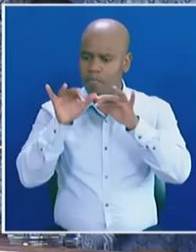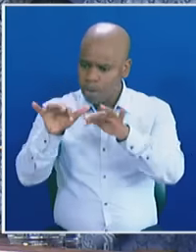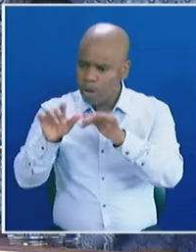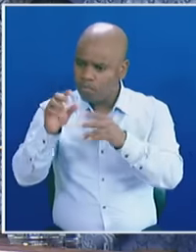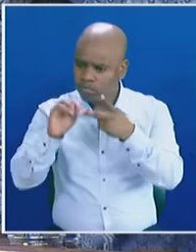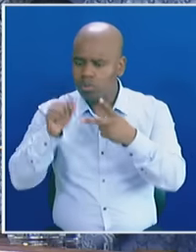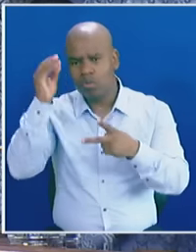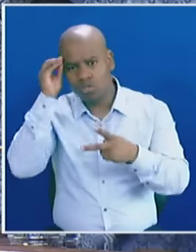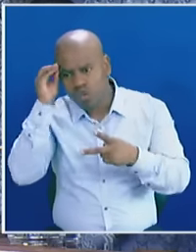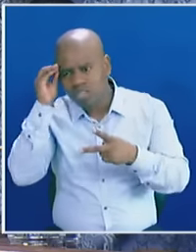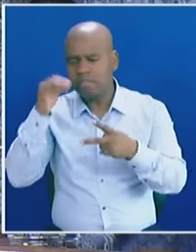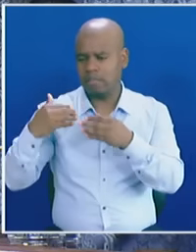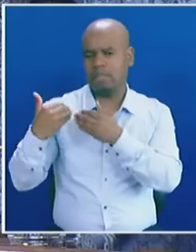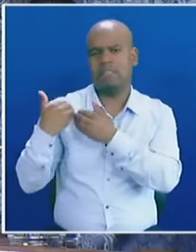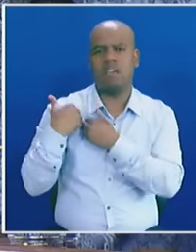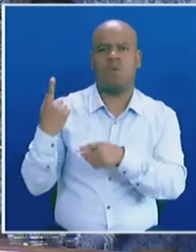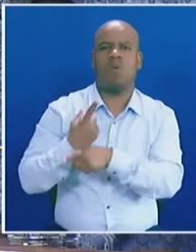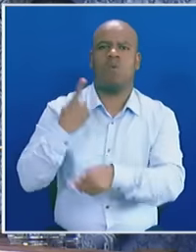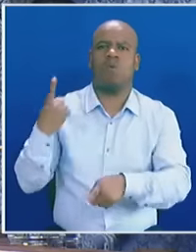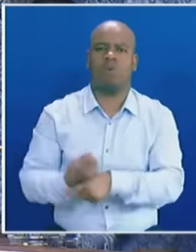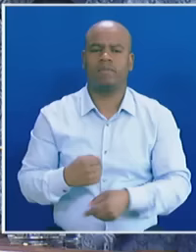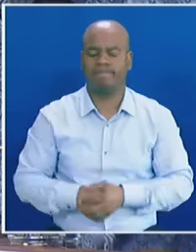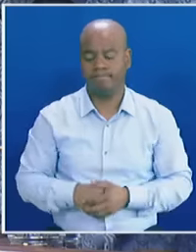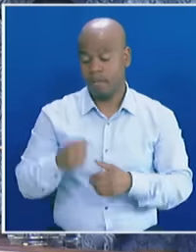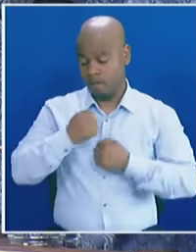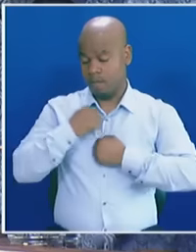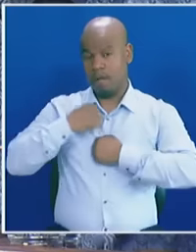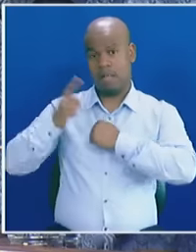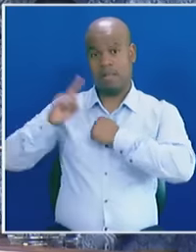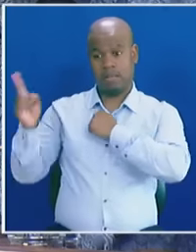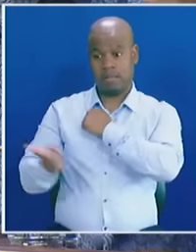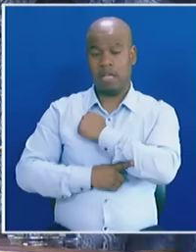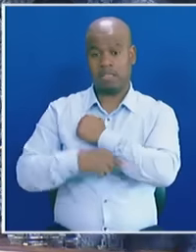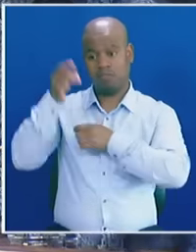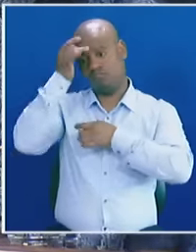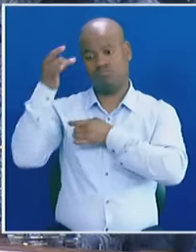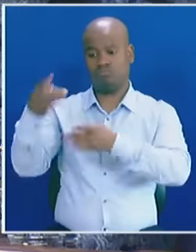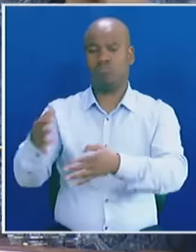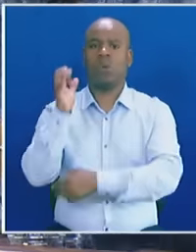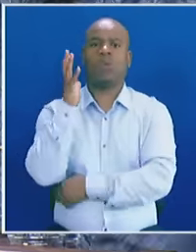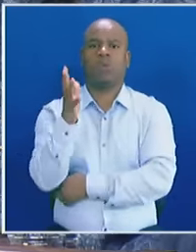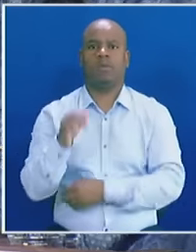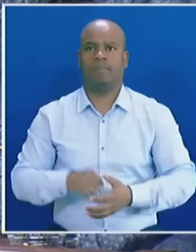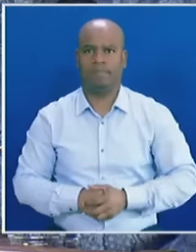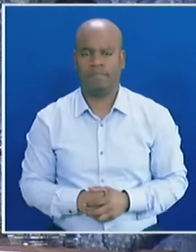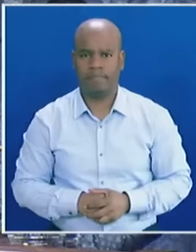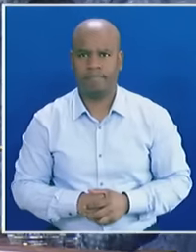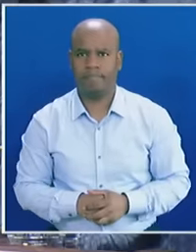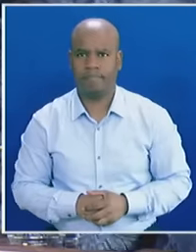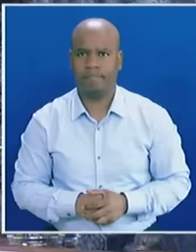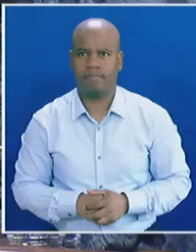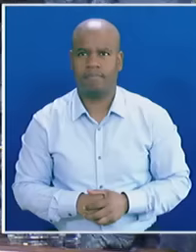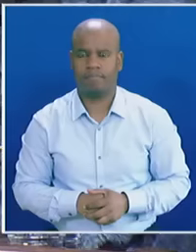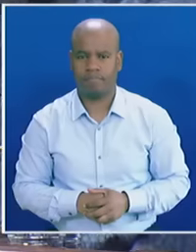interests safe. Chairperson, my last input on this debate. Si izwe